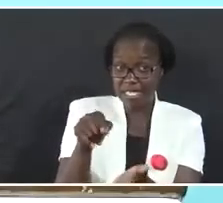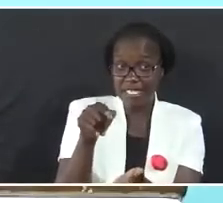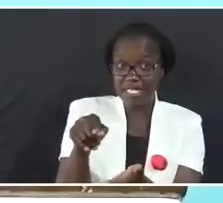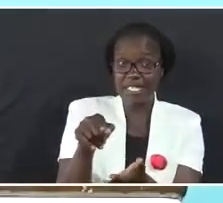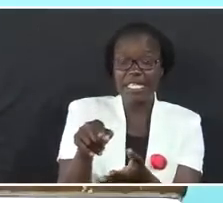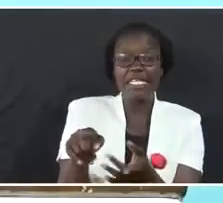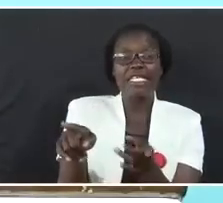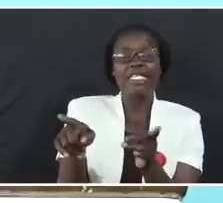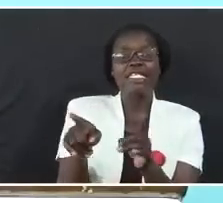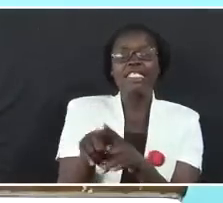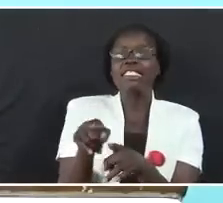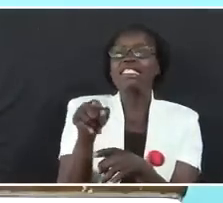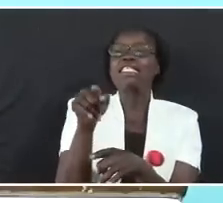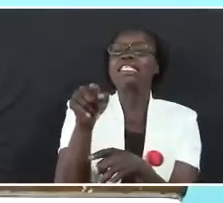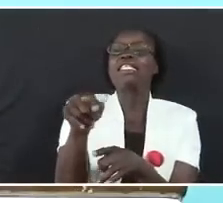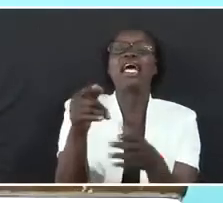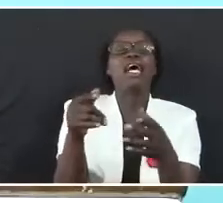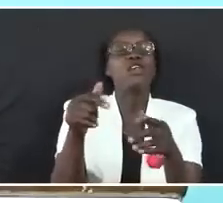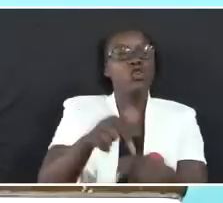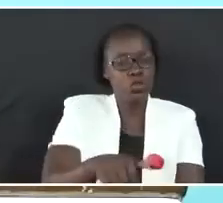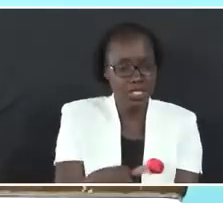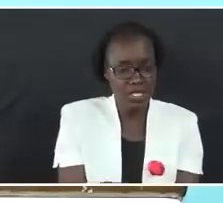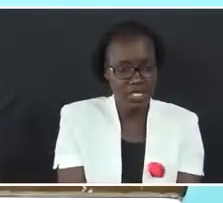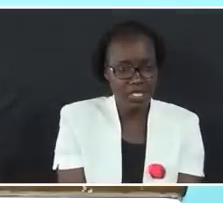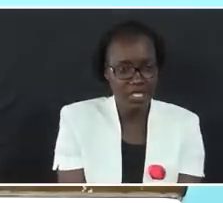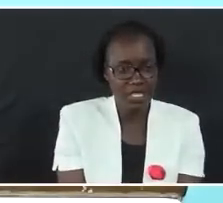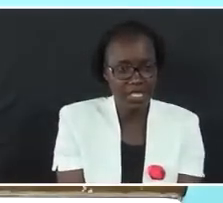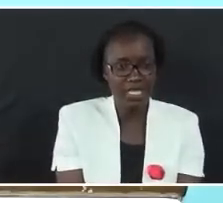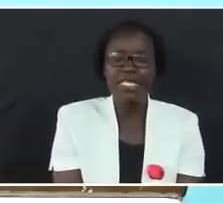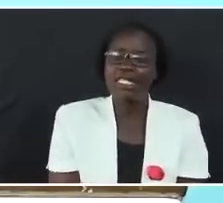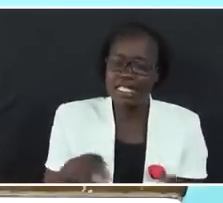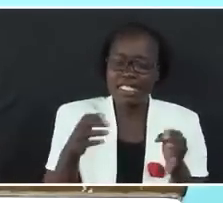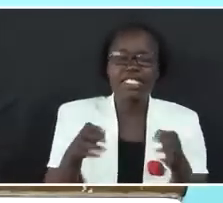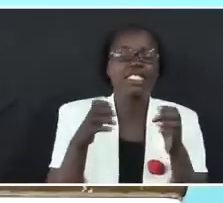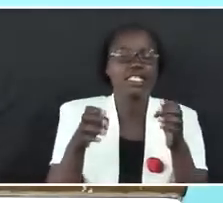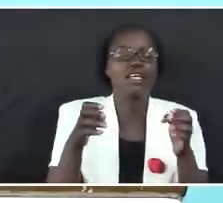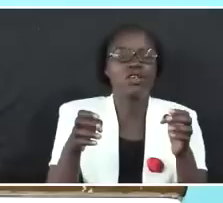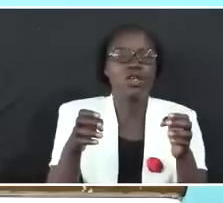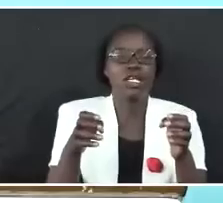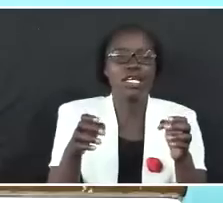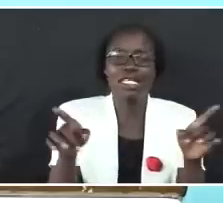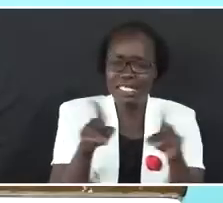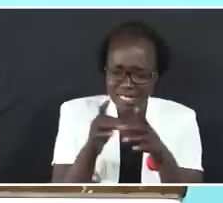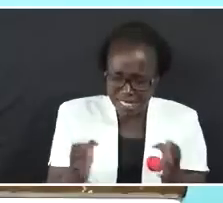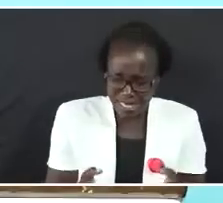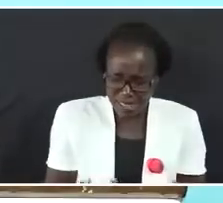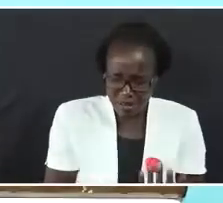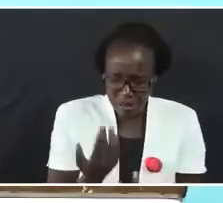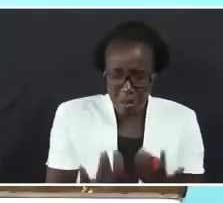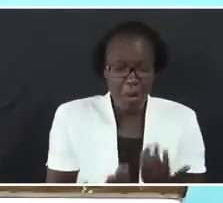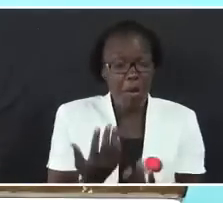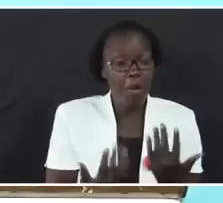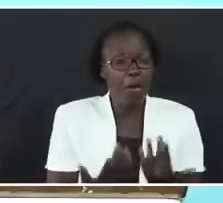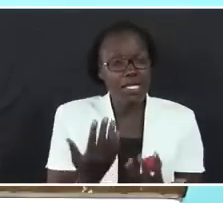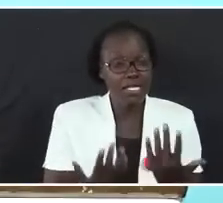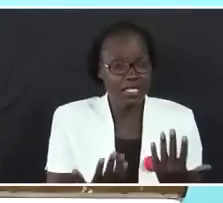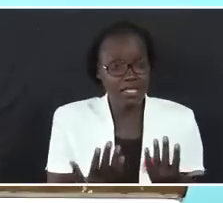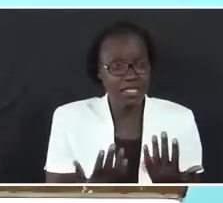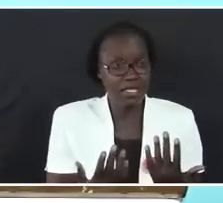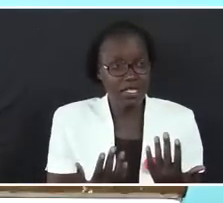is still there today. It is eternal. It is still burning.